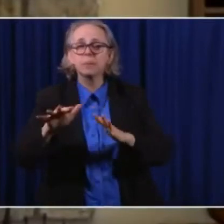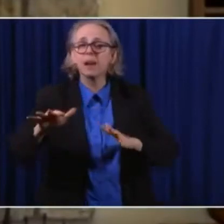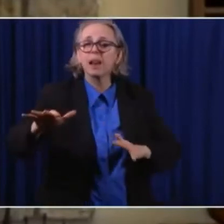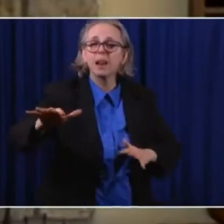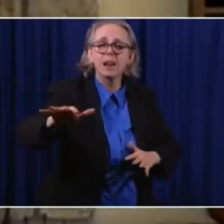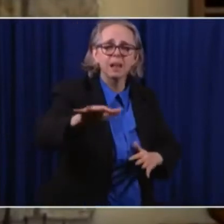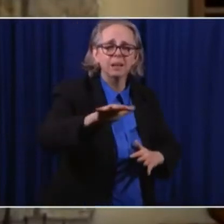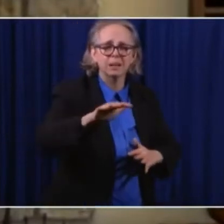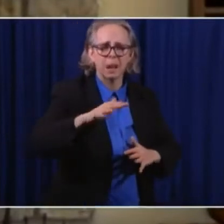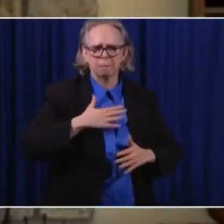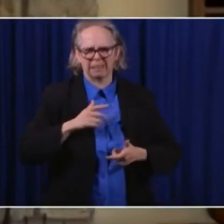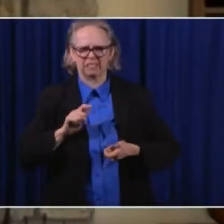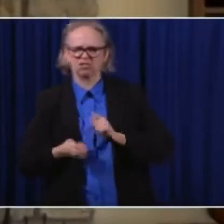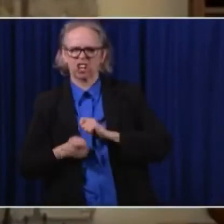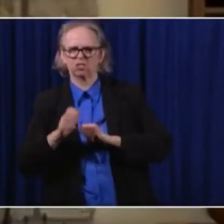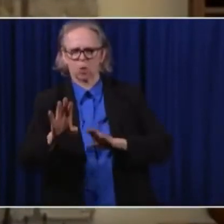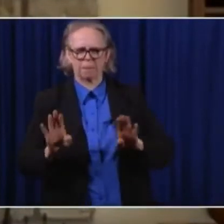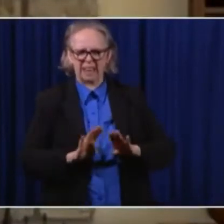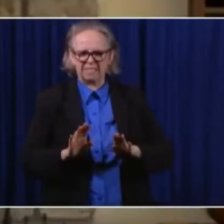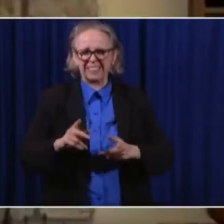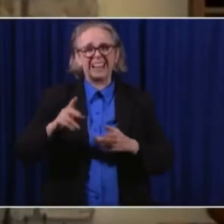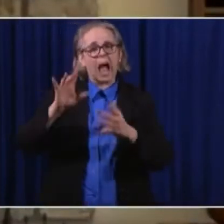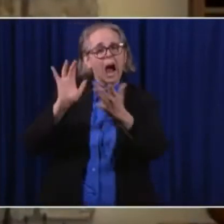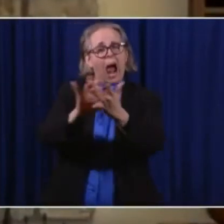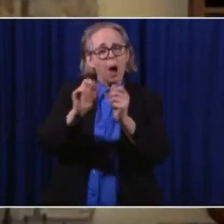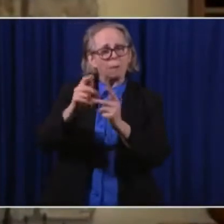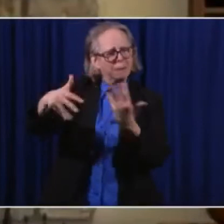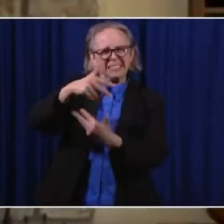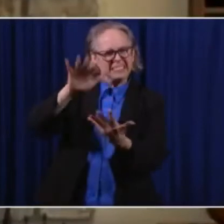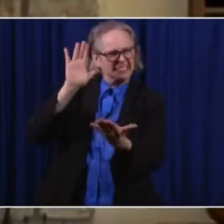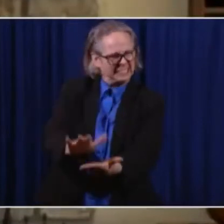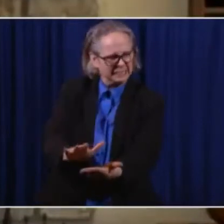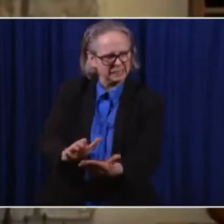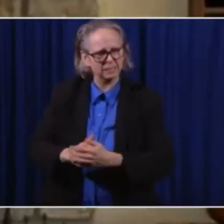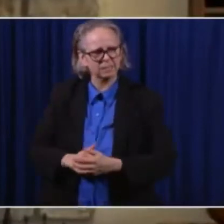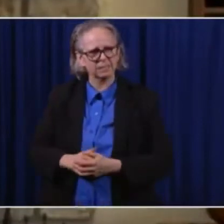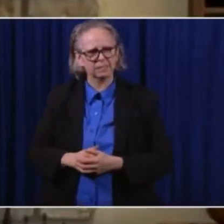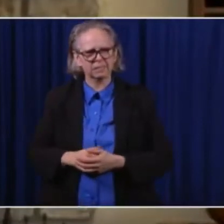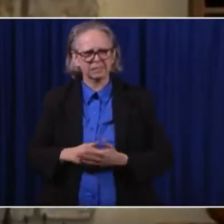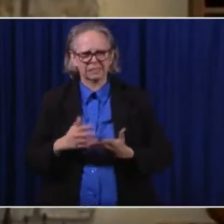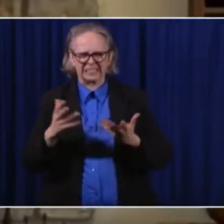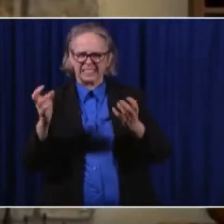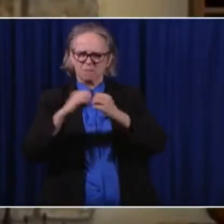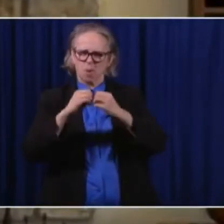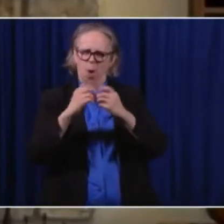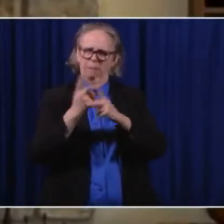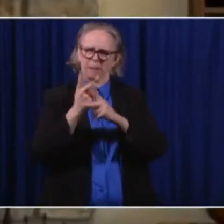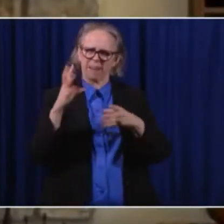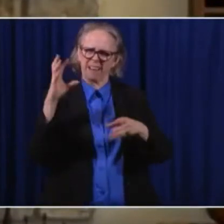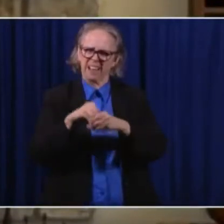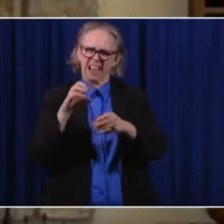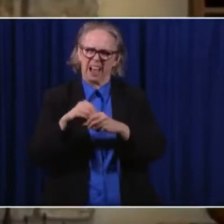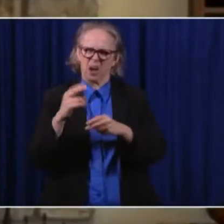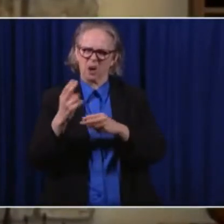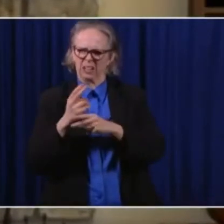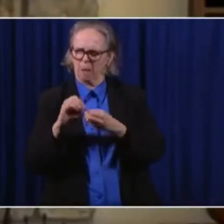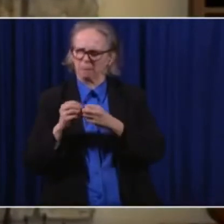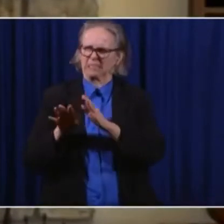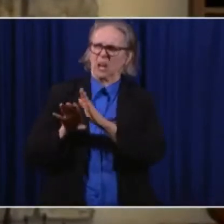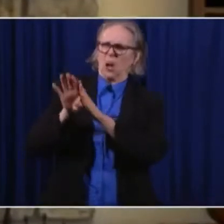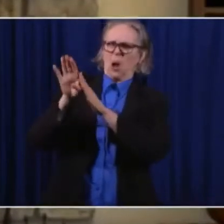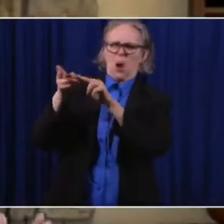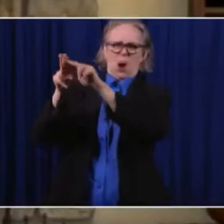more awareness today in Ohio about what the problem is as people are seeing these numbers go up, as they're starting now to hear from their local